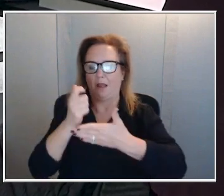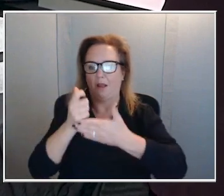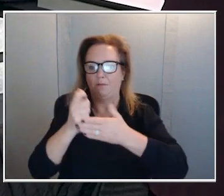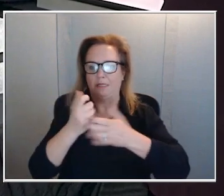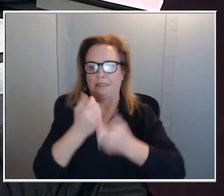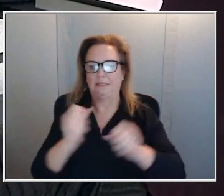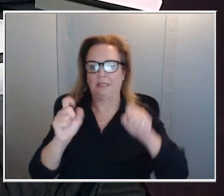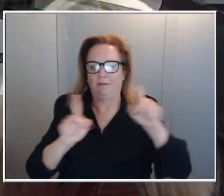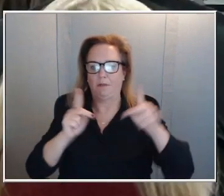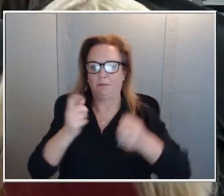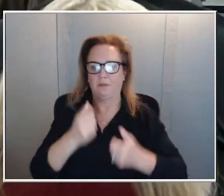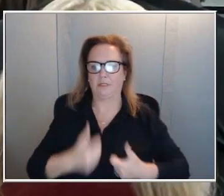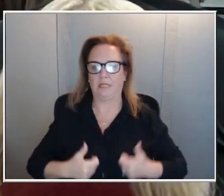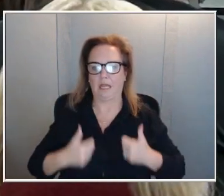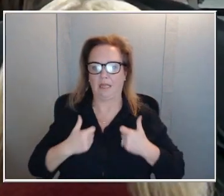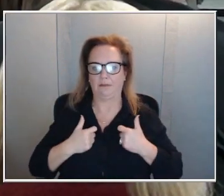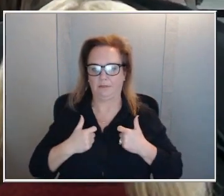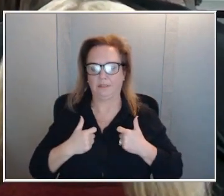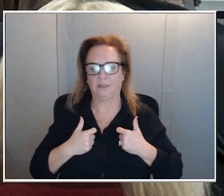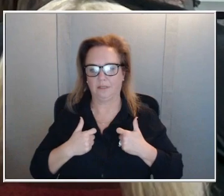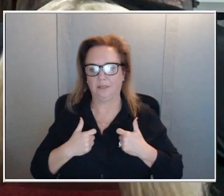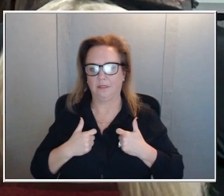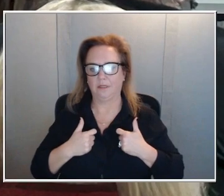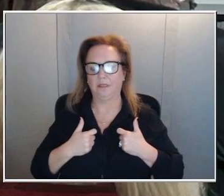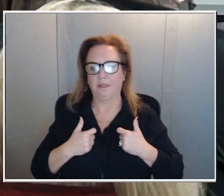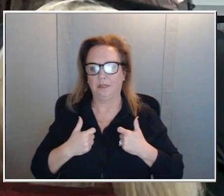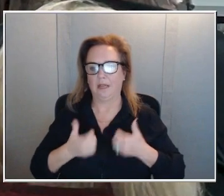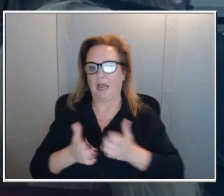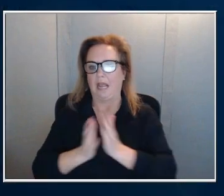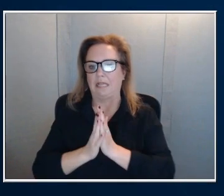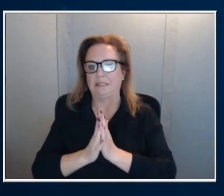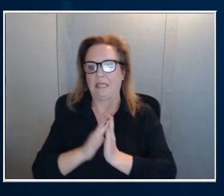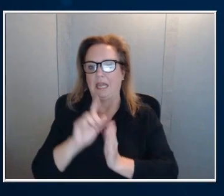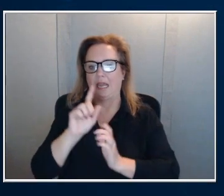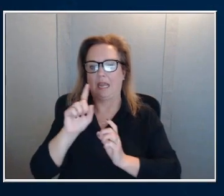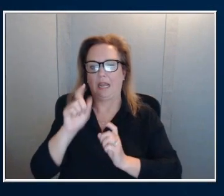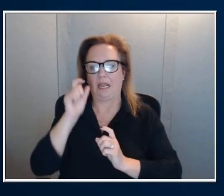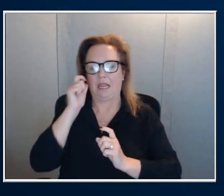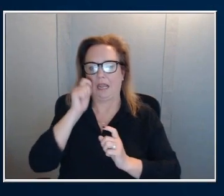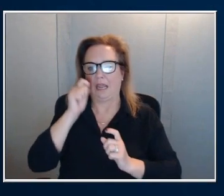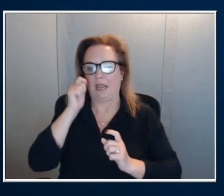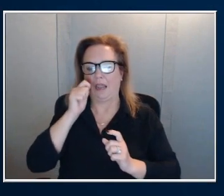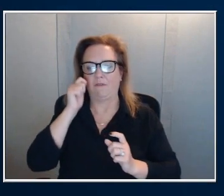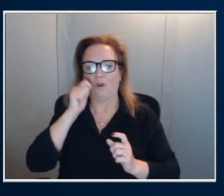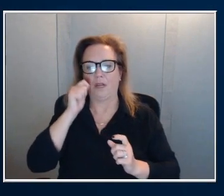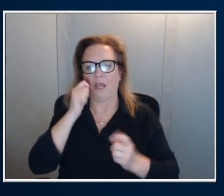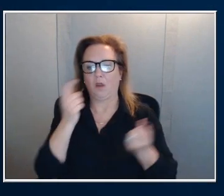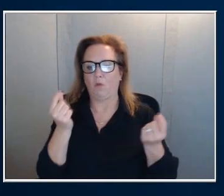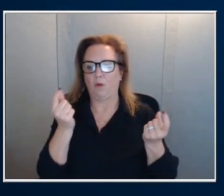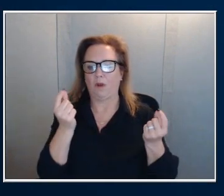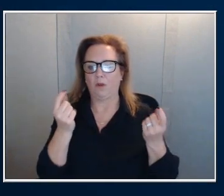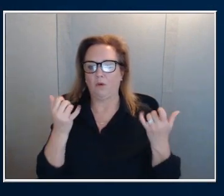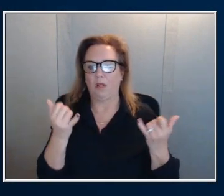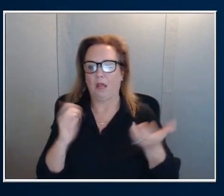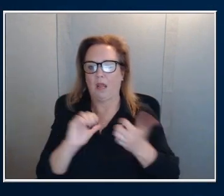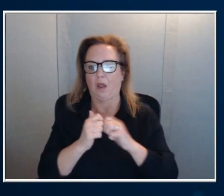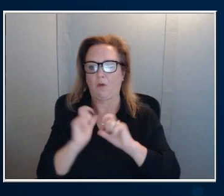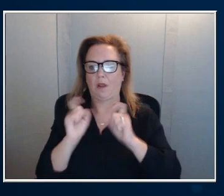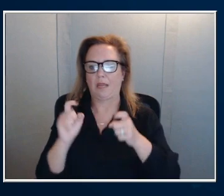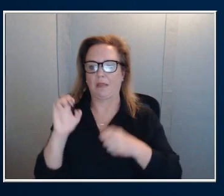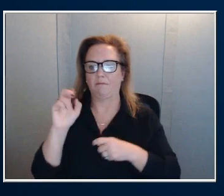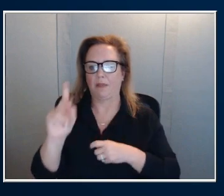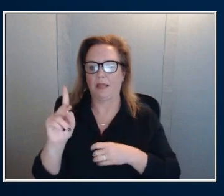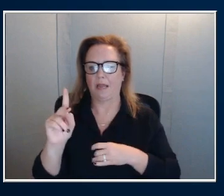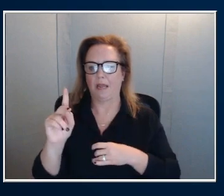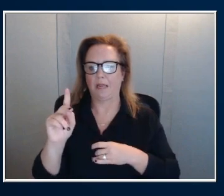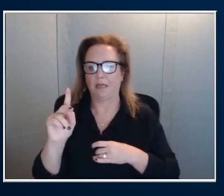lives the way mine was saved. The question I ask every day is, what do I do with this, and how do I give back? And